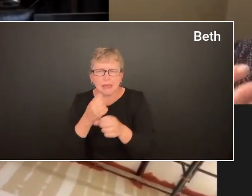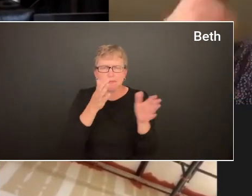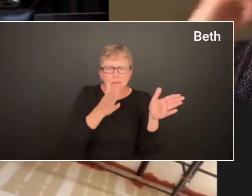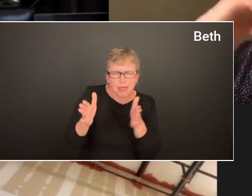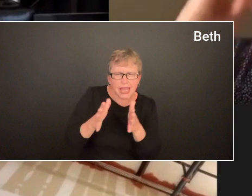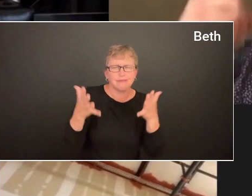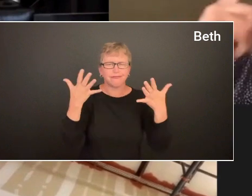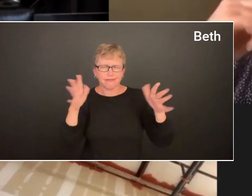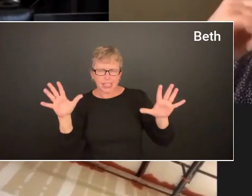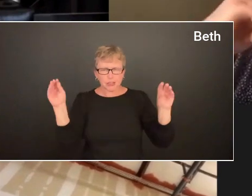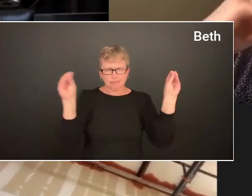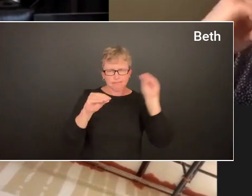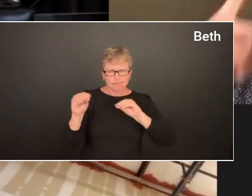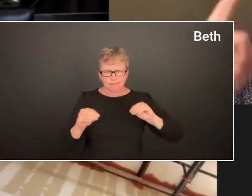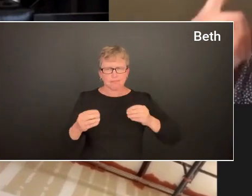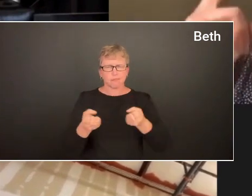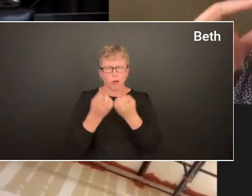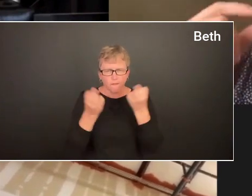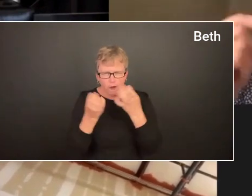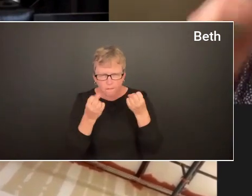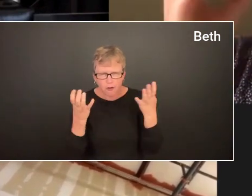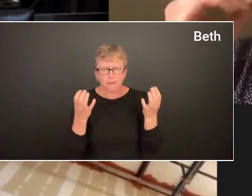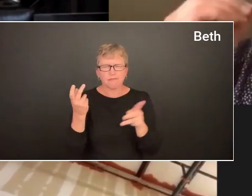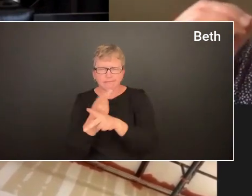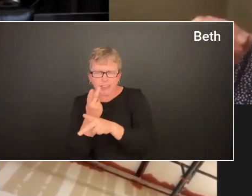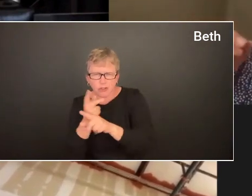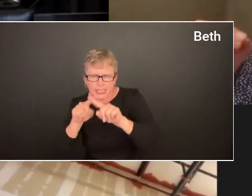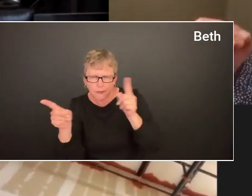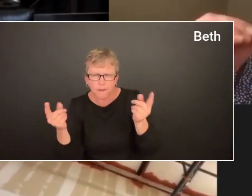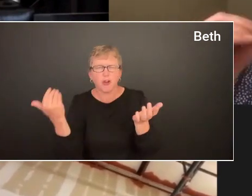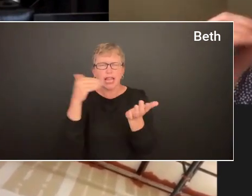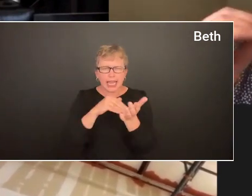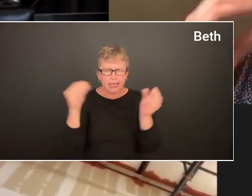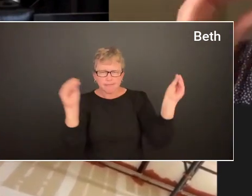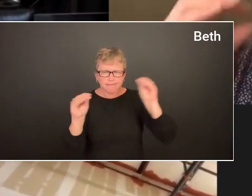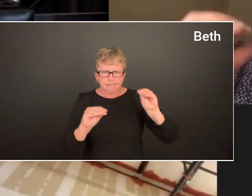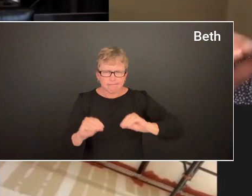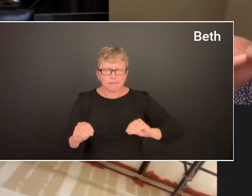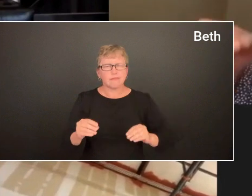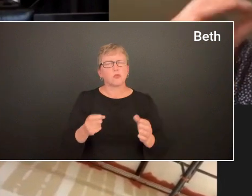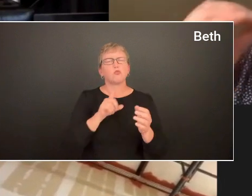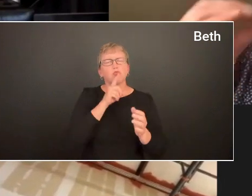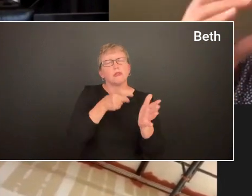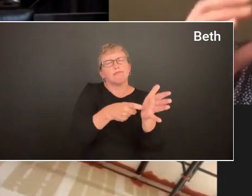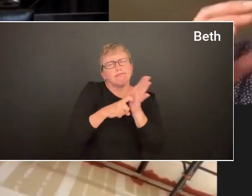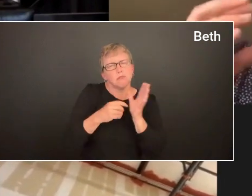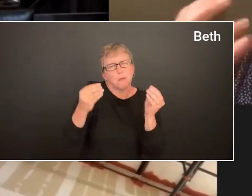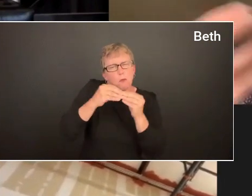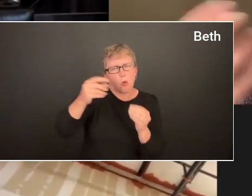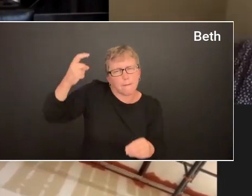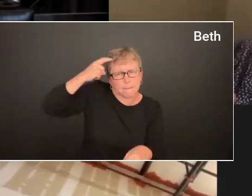So then it's like, okay, for next time, how do I go from here to here? And so it's puzzle making, it's